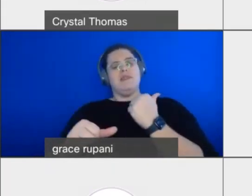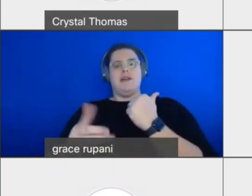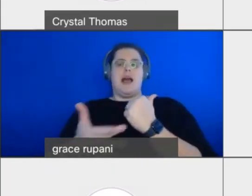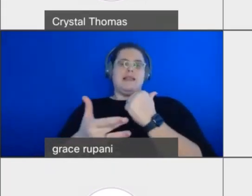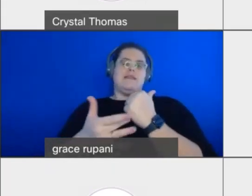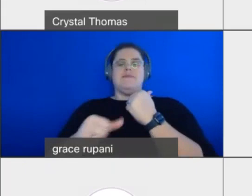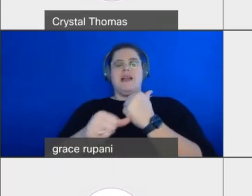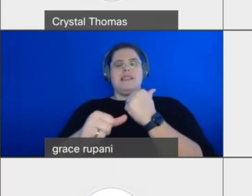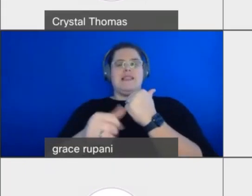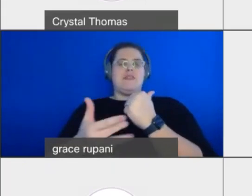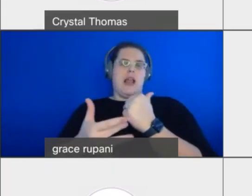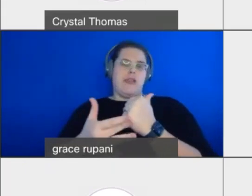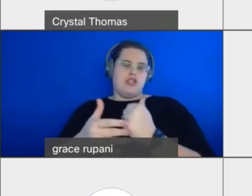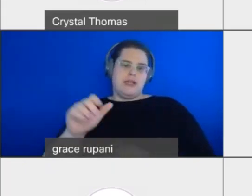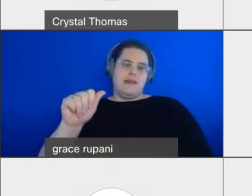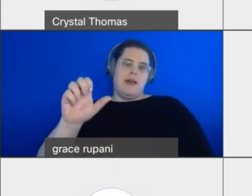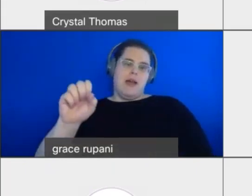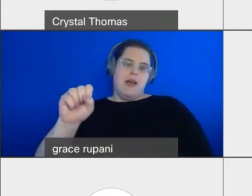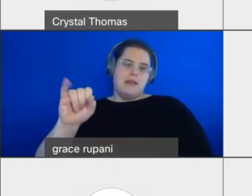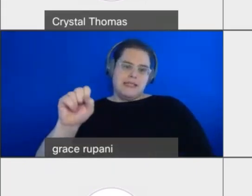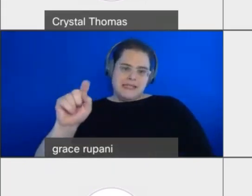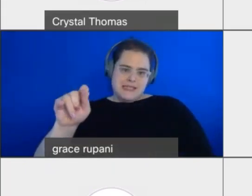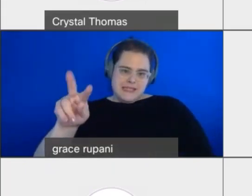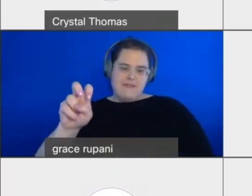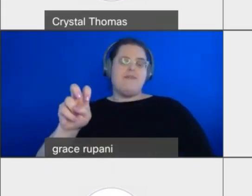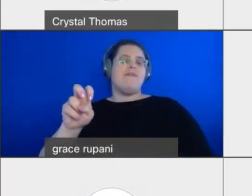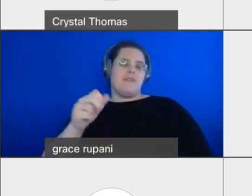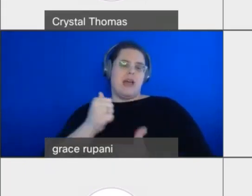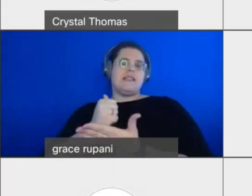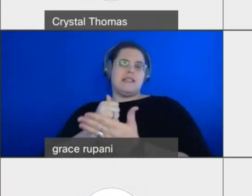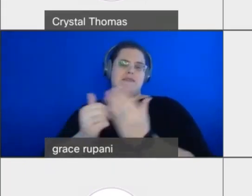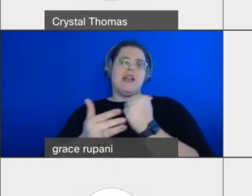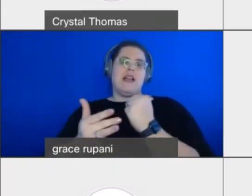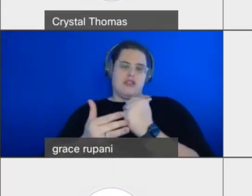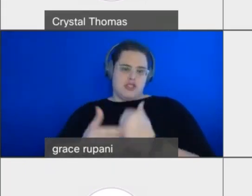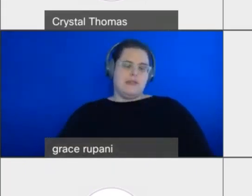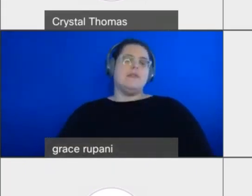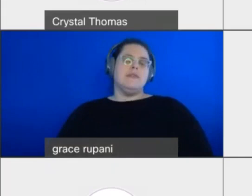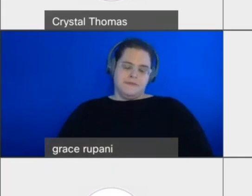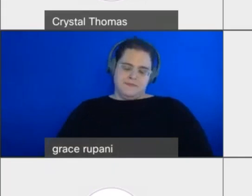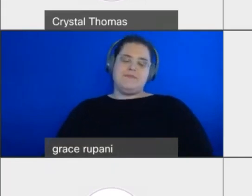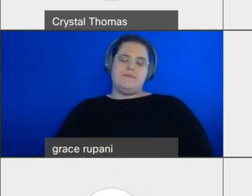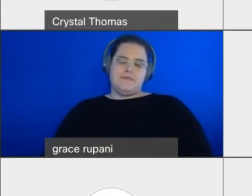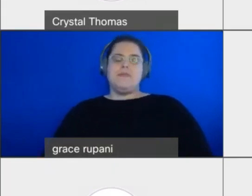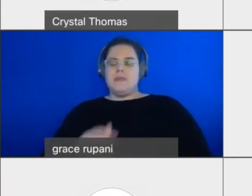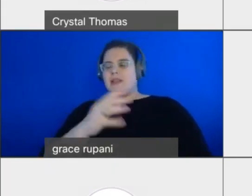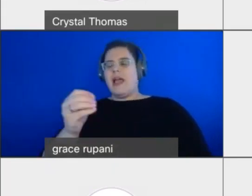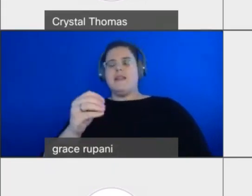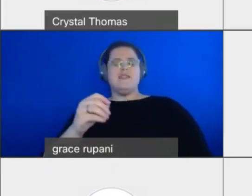there's a lot of things we're working on through the Tech First initiative, in addition to rolling out